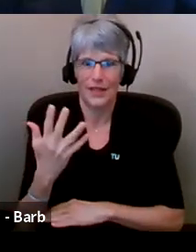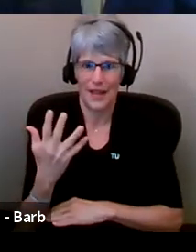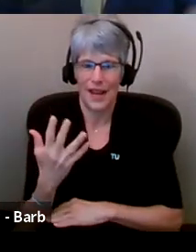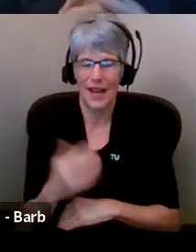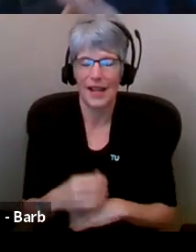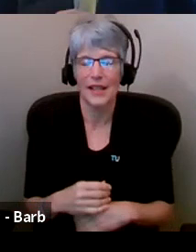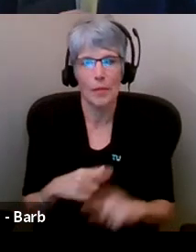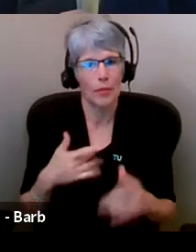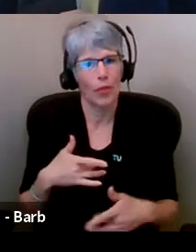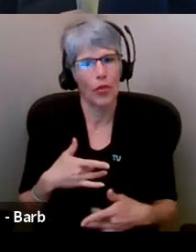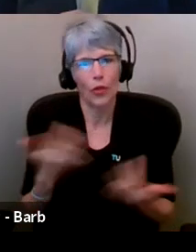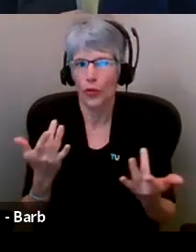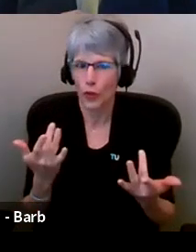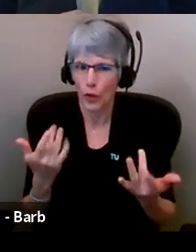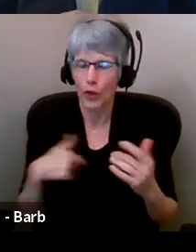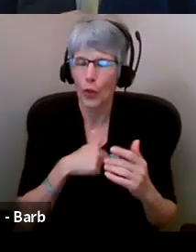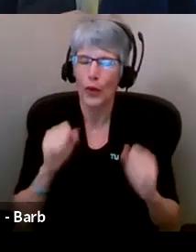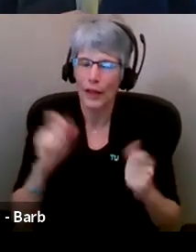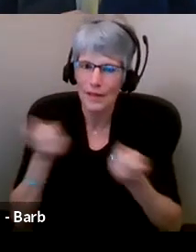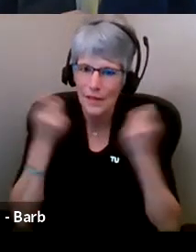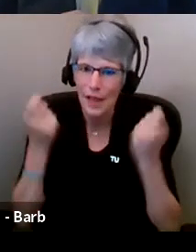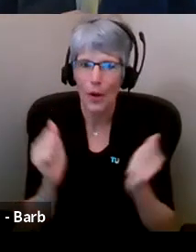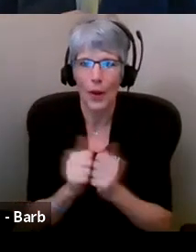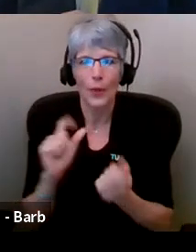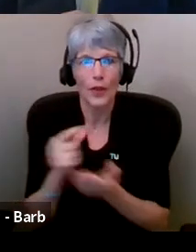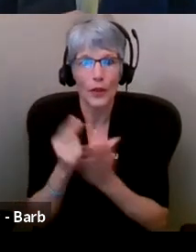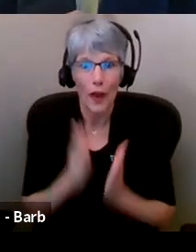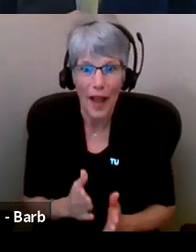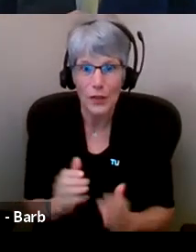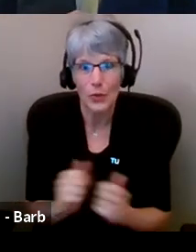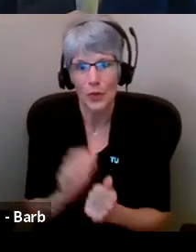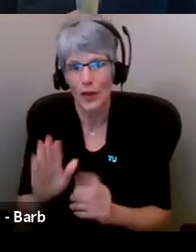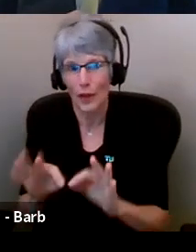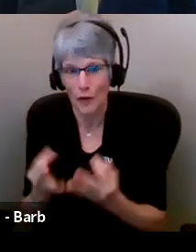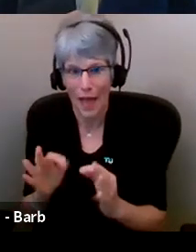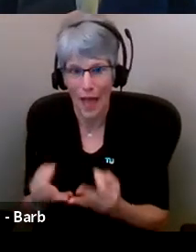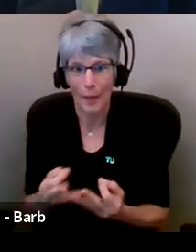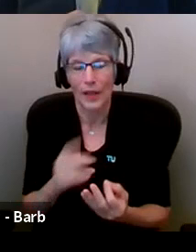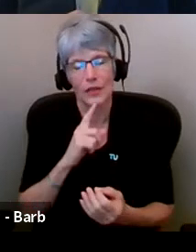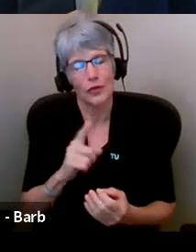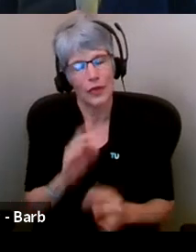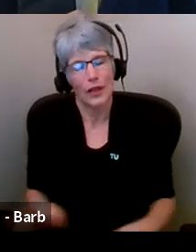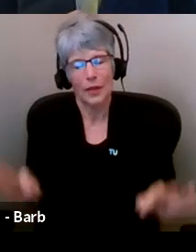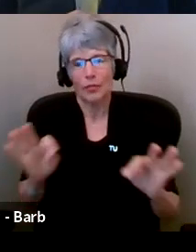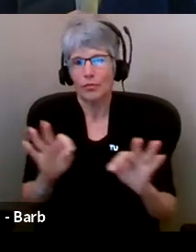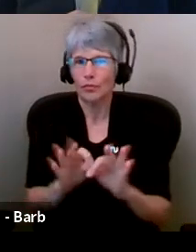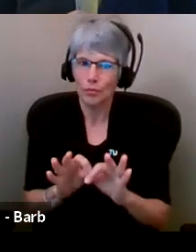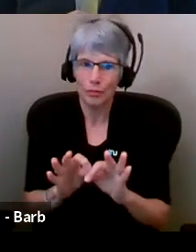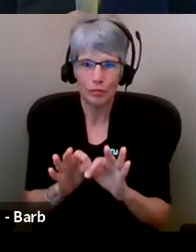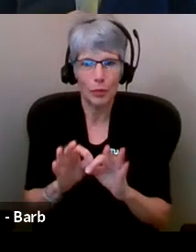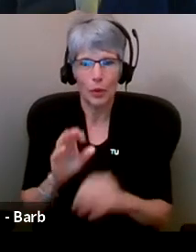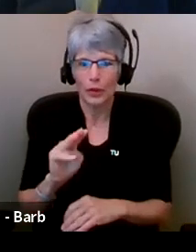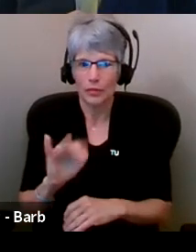just thrilled in the fact that we can celebrate with our graduates and their families. This is such an important milestone for them, and to